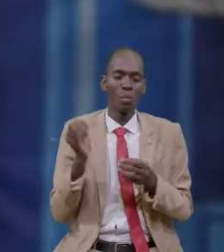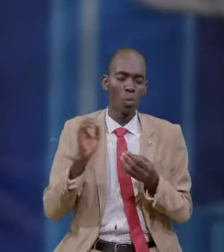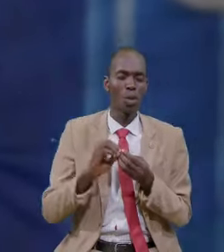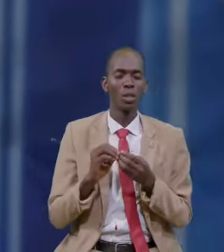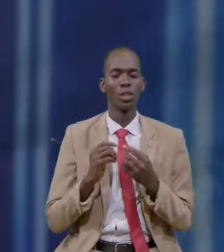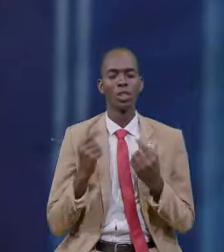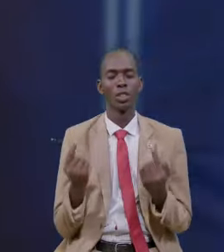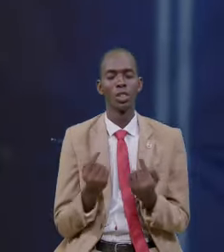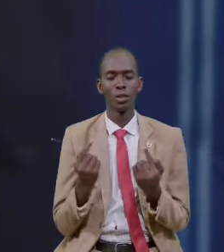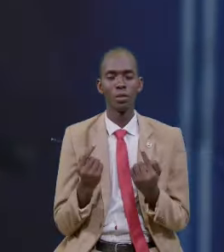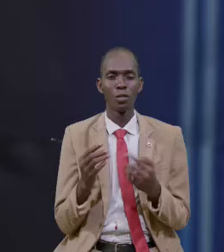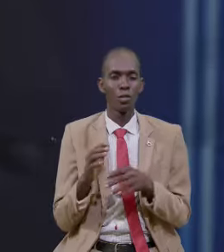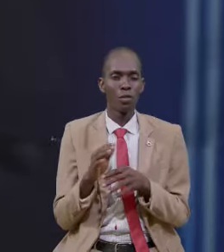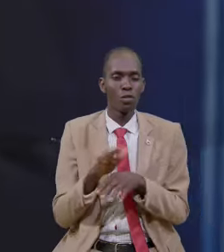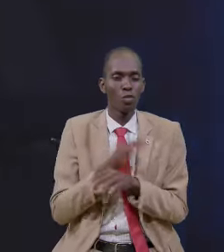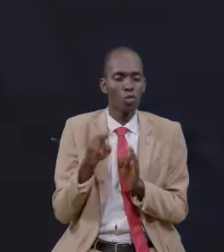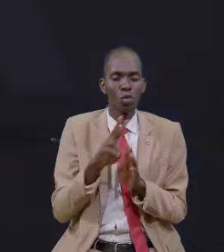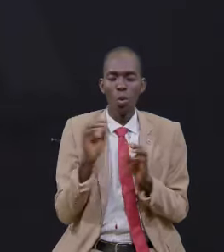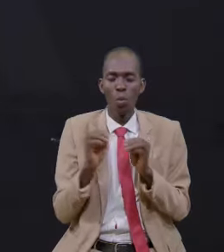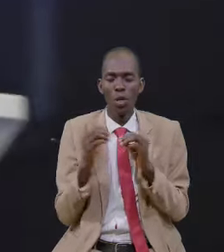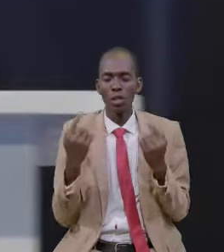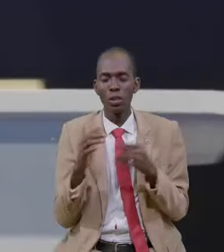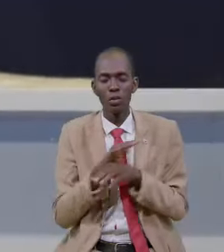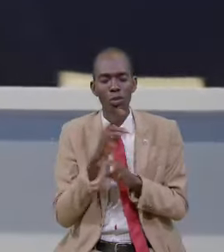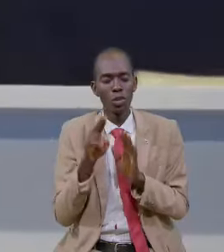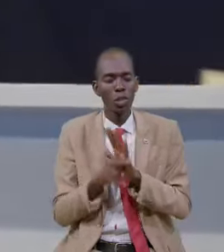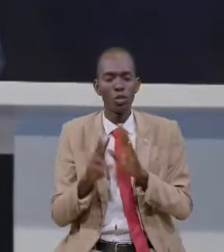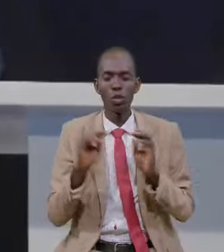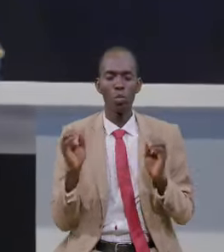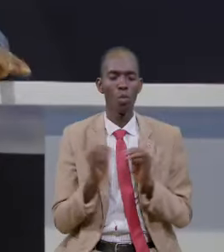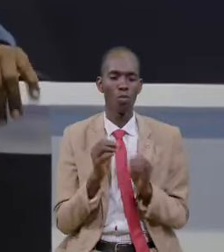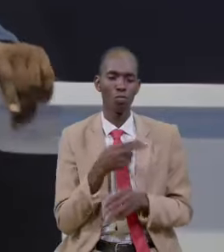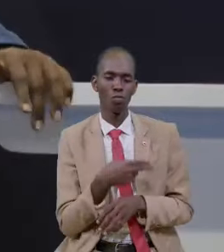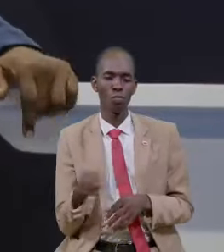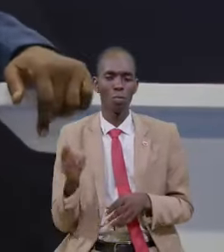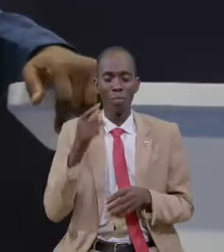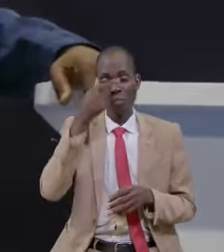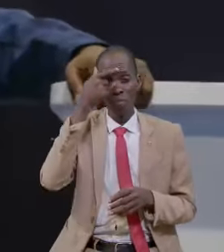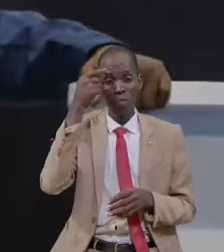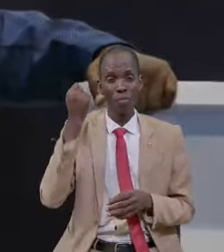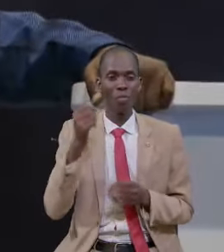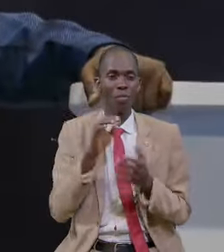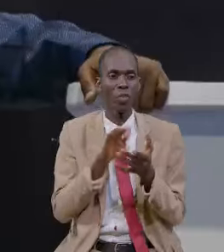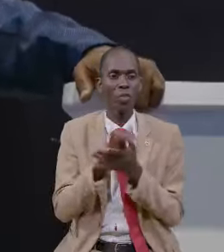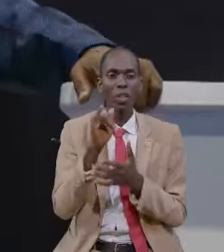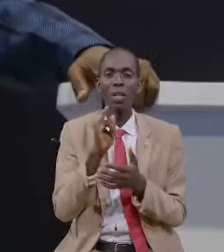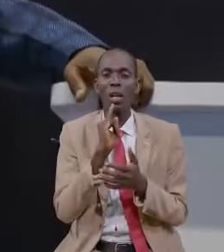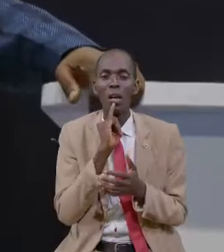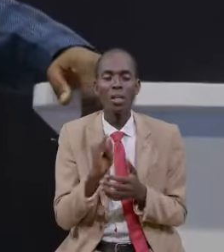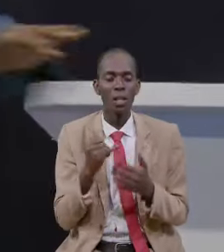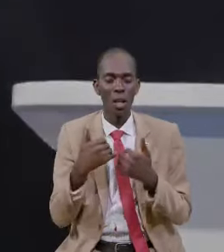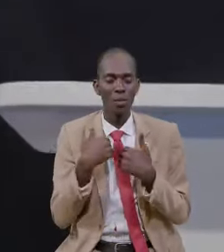no more waywardness, because faith is trust in his truth that